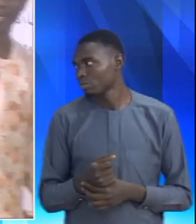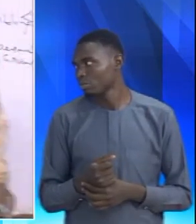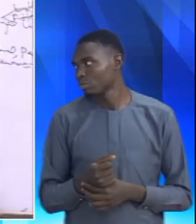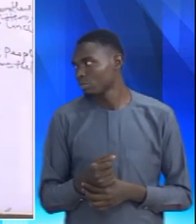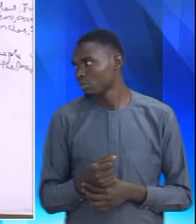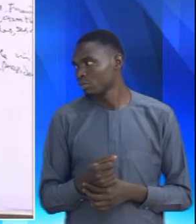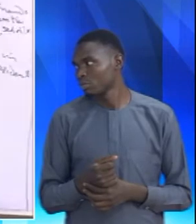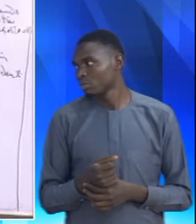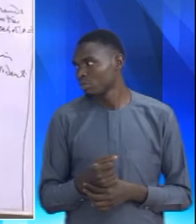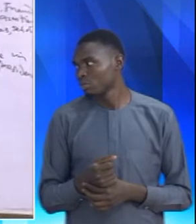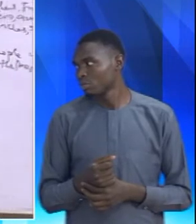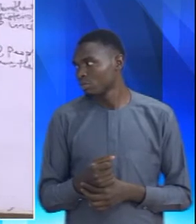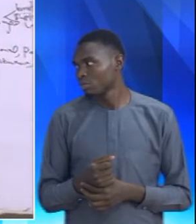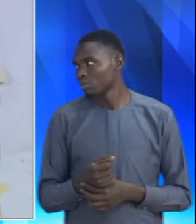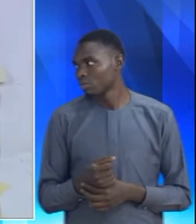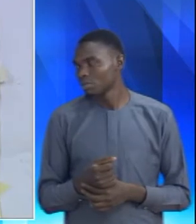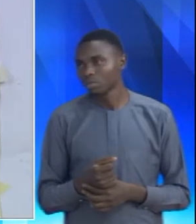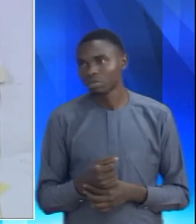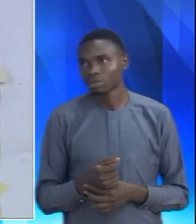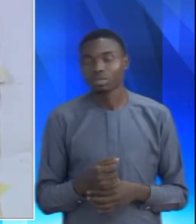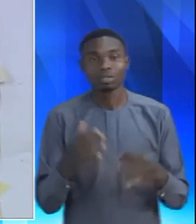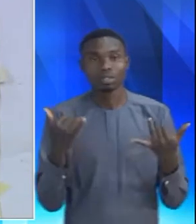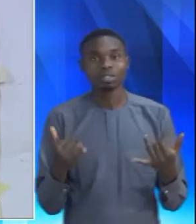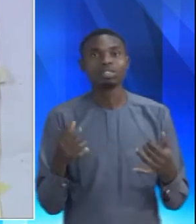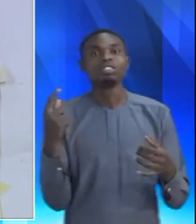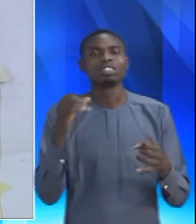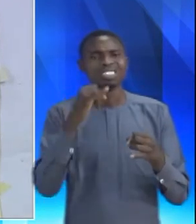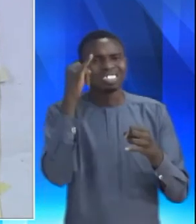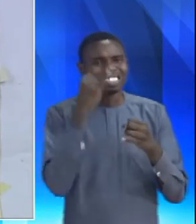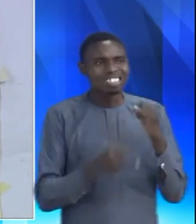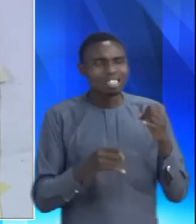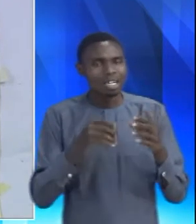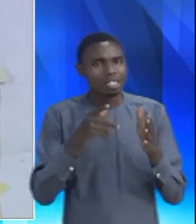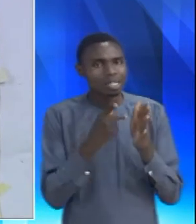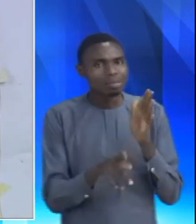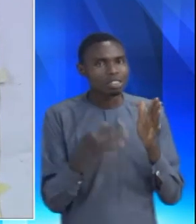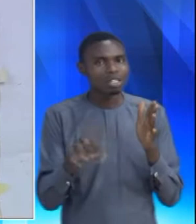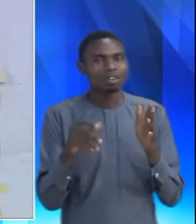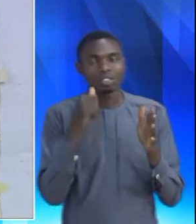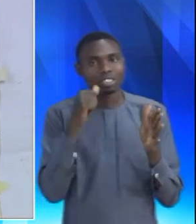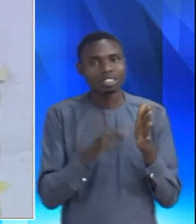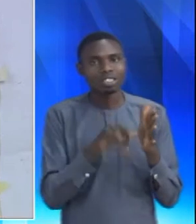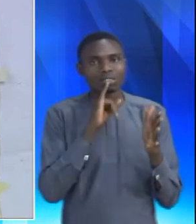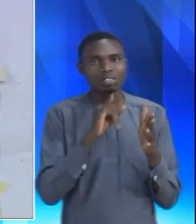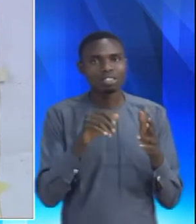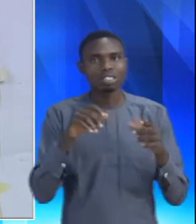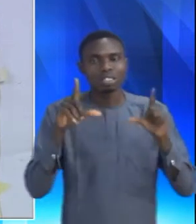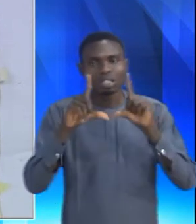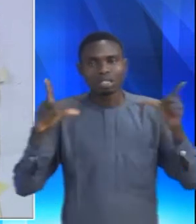writing, is all about language use. You may ask yourself, or you may want to ask me,